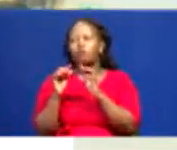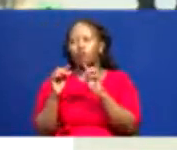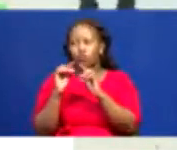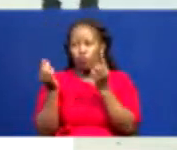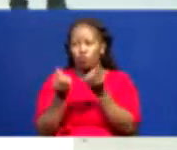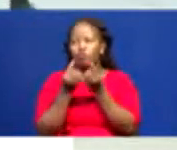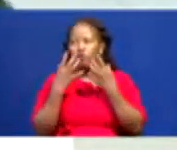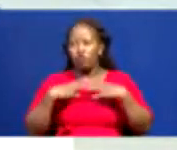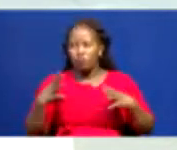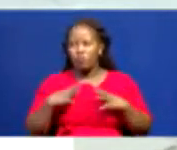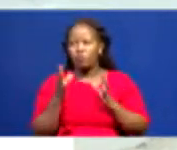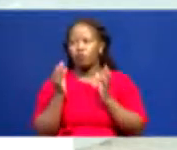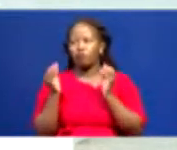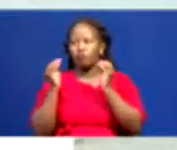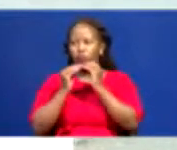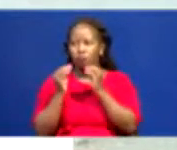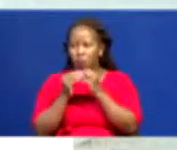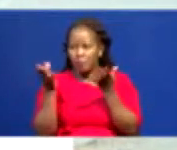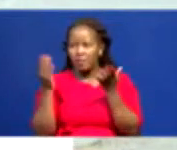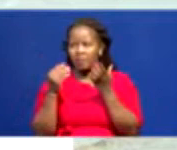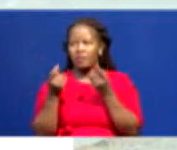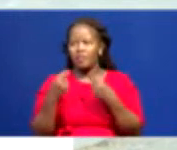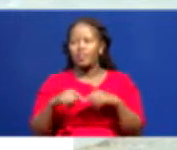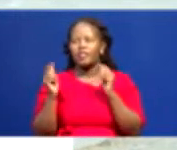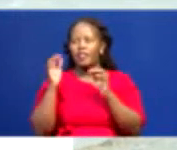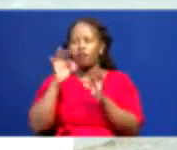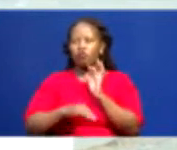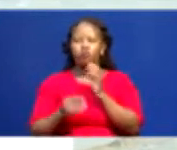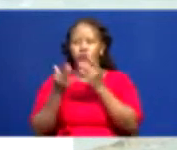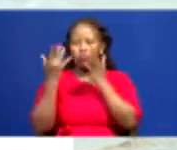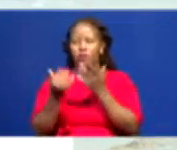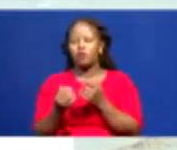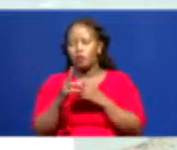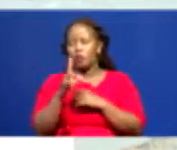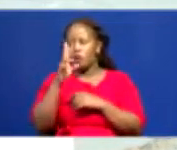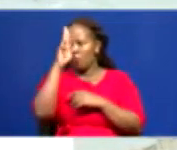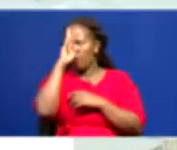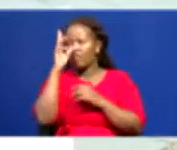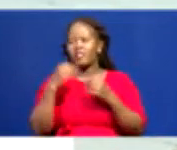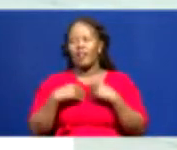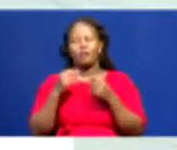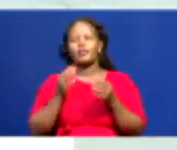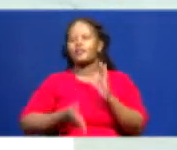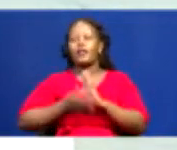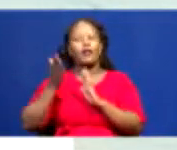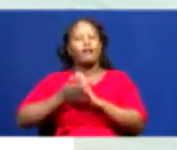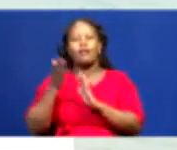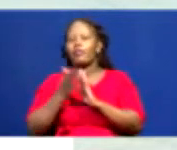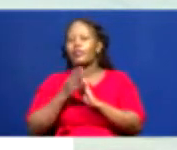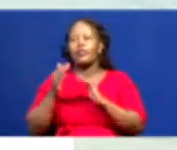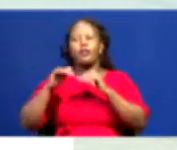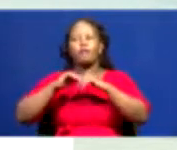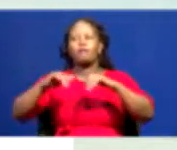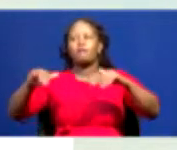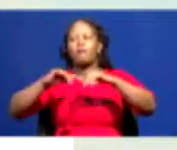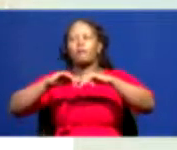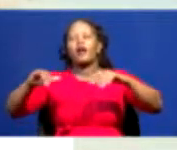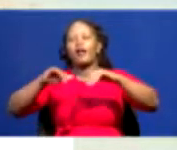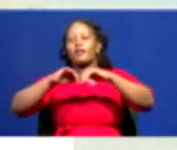after they're trying to put out fire. The police, what they've done is that they've actually managed quickly to disperse that